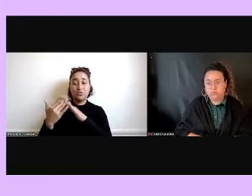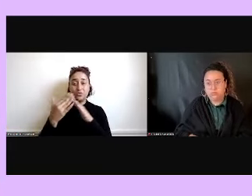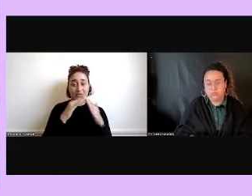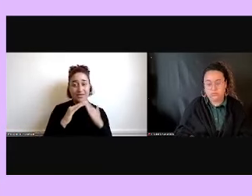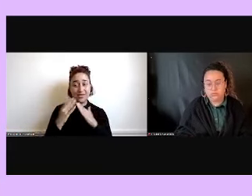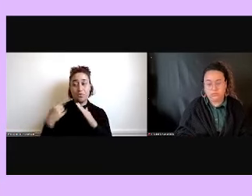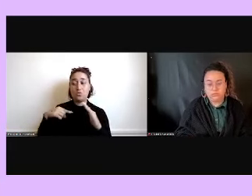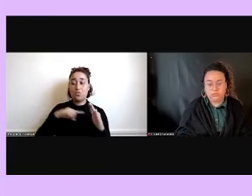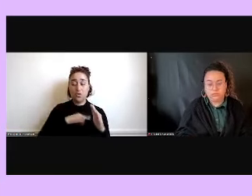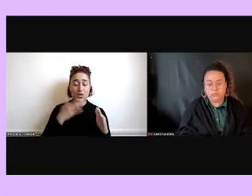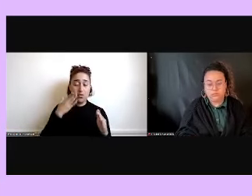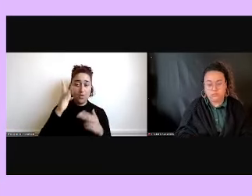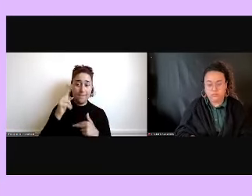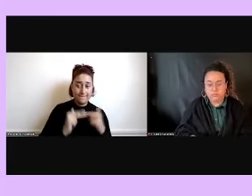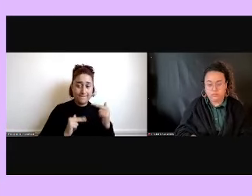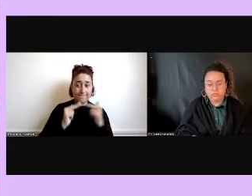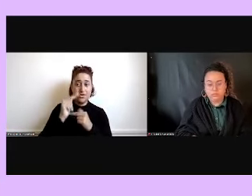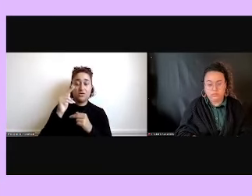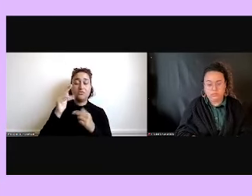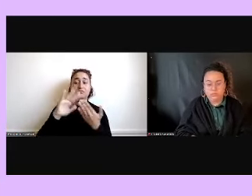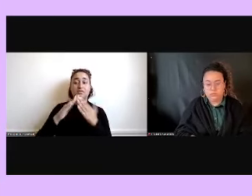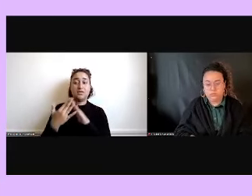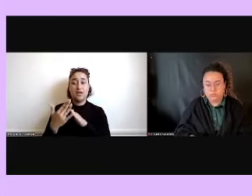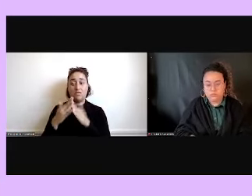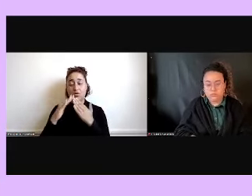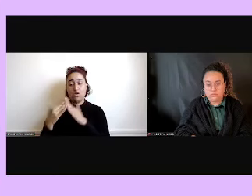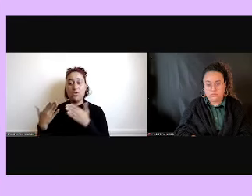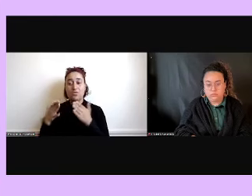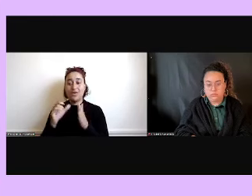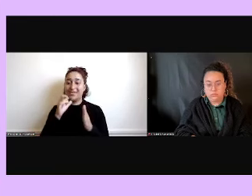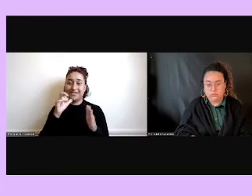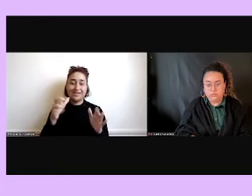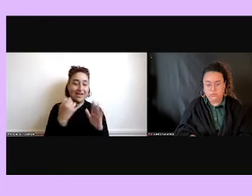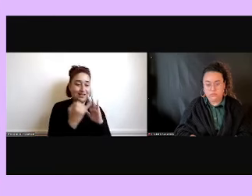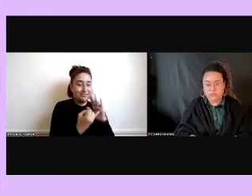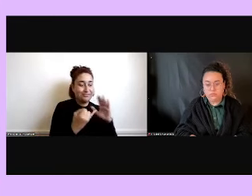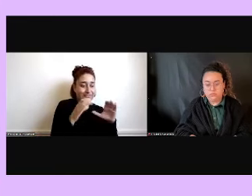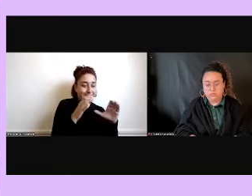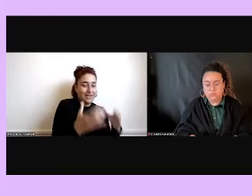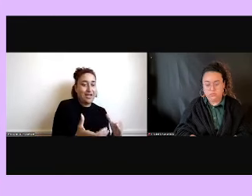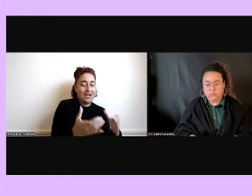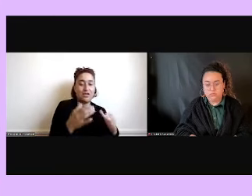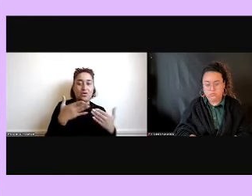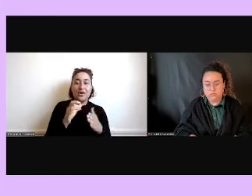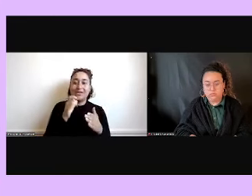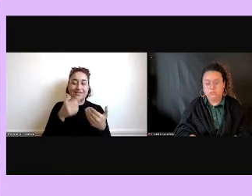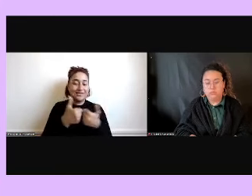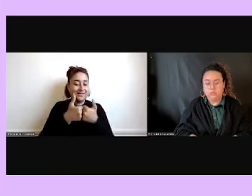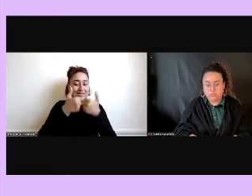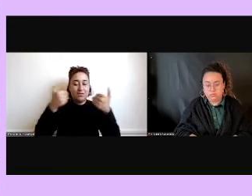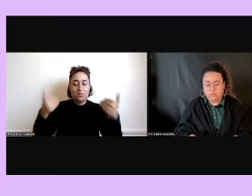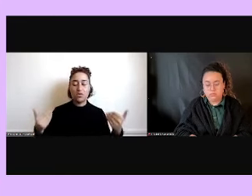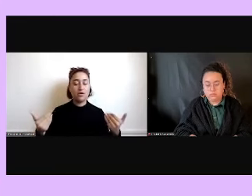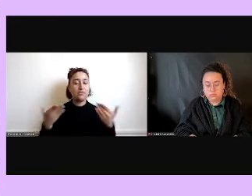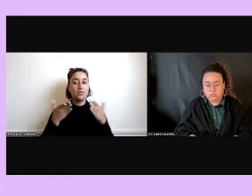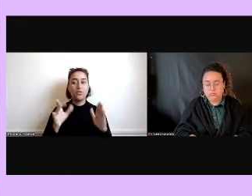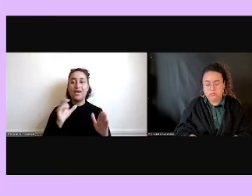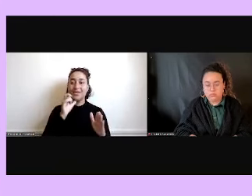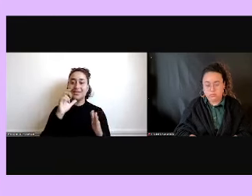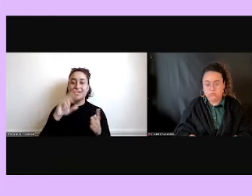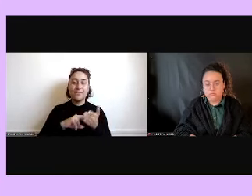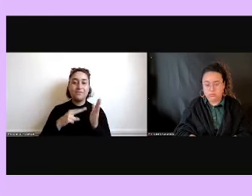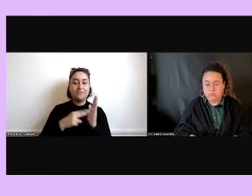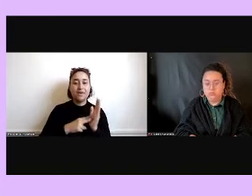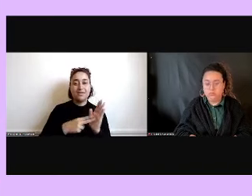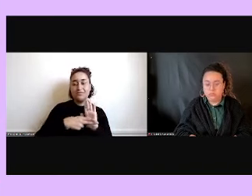going to build neighborhood in a way that does not silo, in a way is not really meant to separate, in a way that is not meant to define us